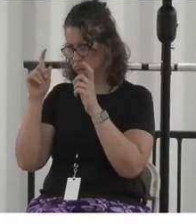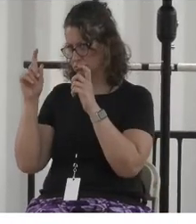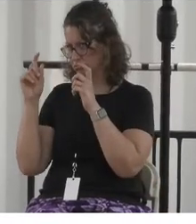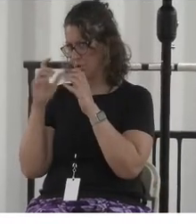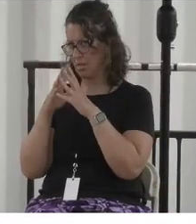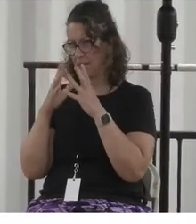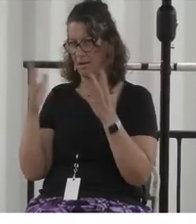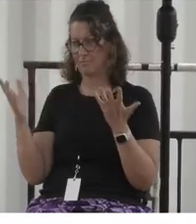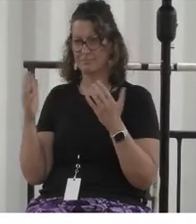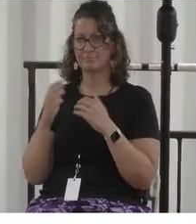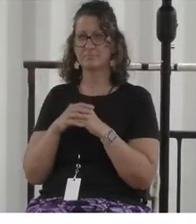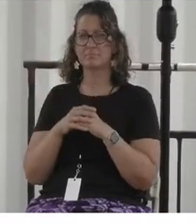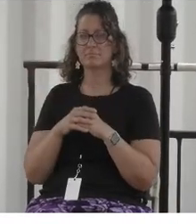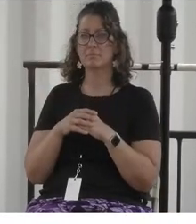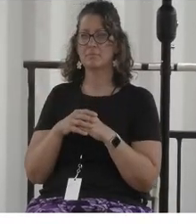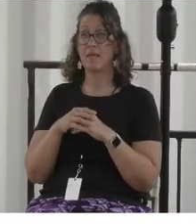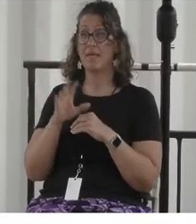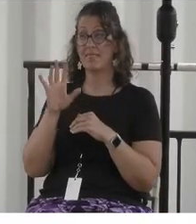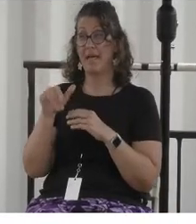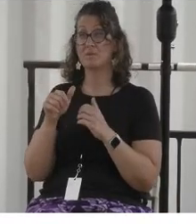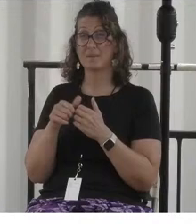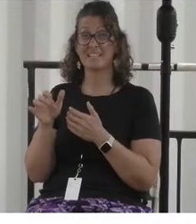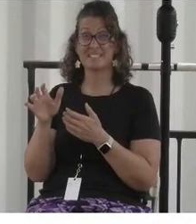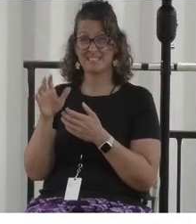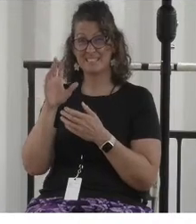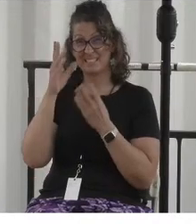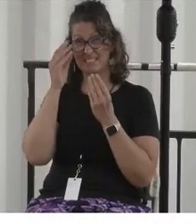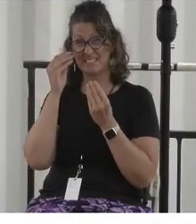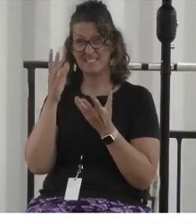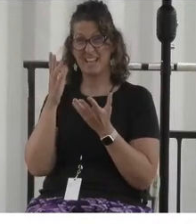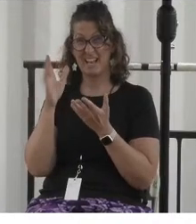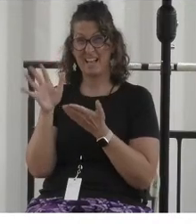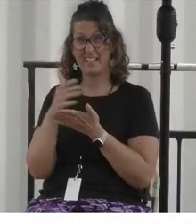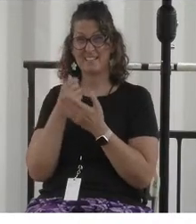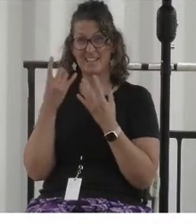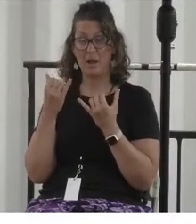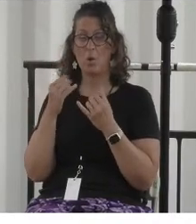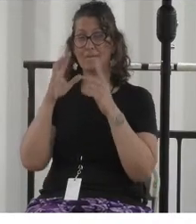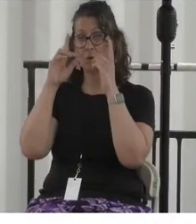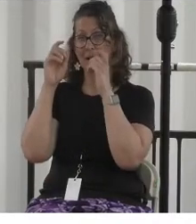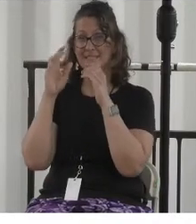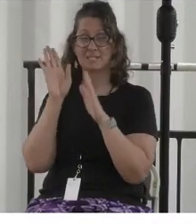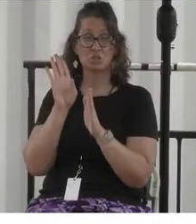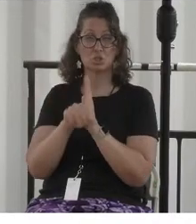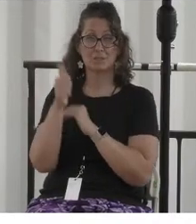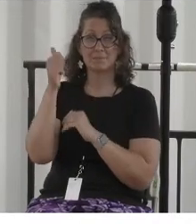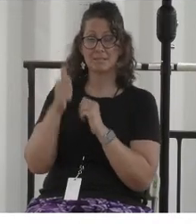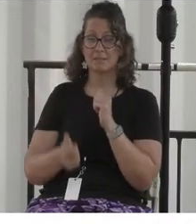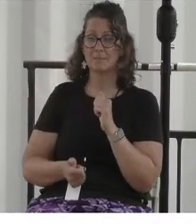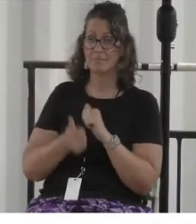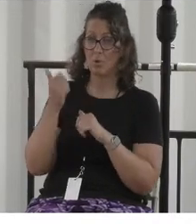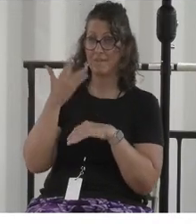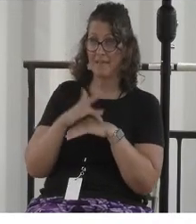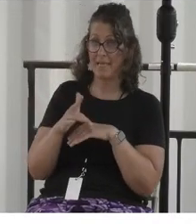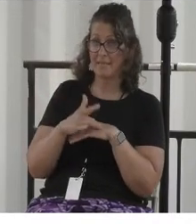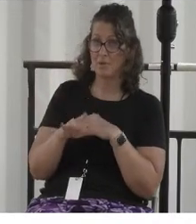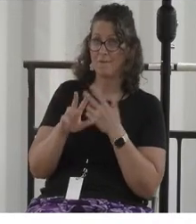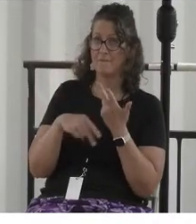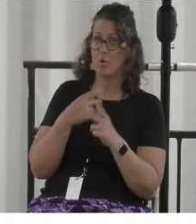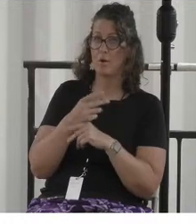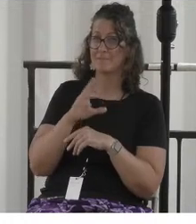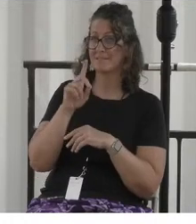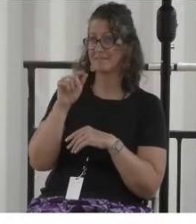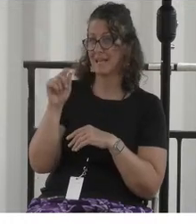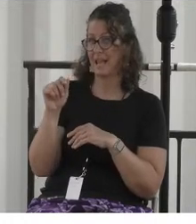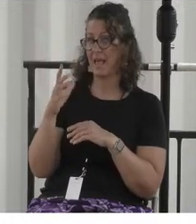is really where we are in data collection these days. Photographs are among the cheapest and most available forms of data of wildlife that we can